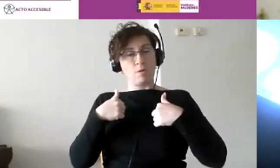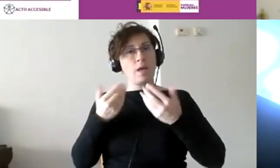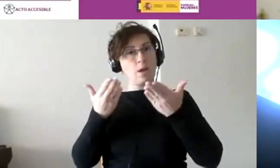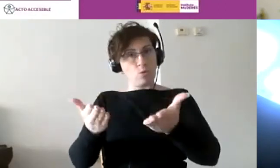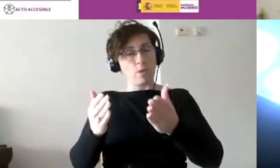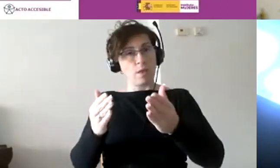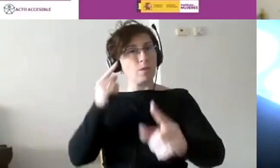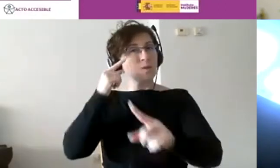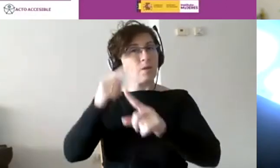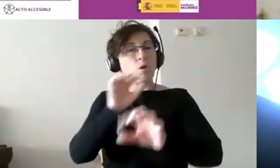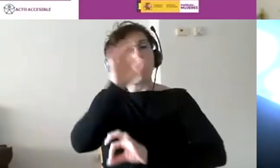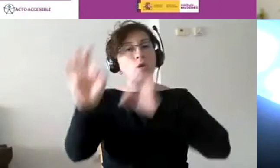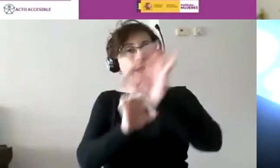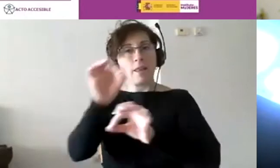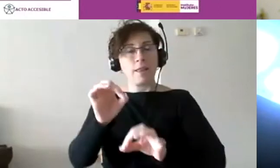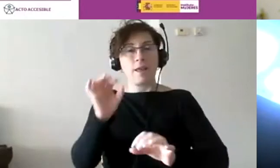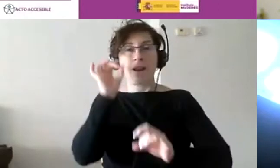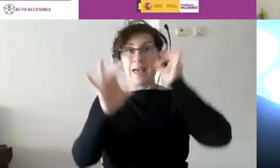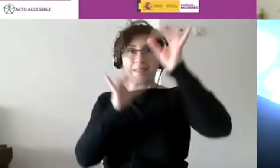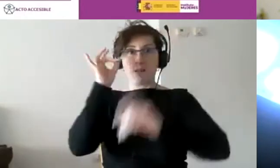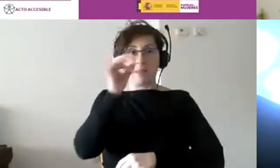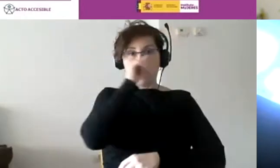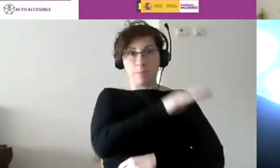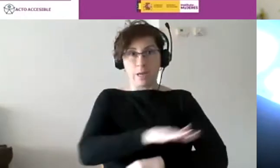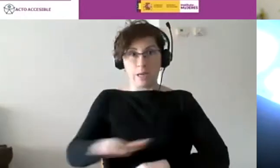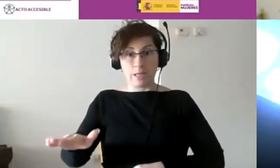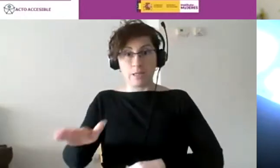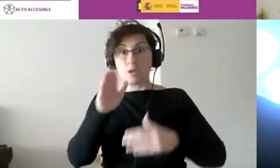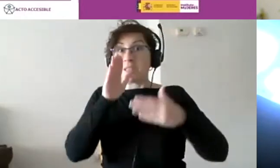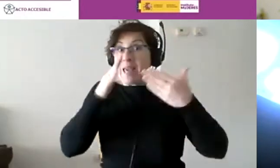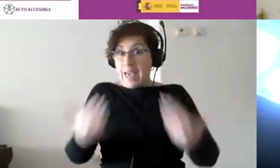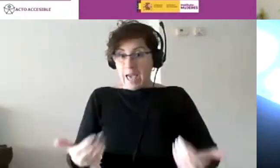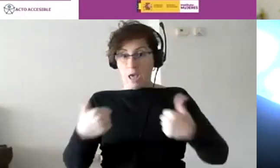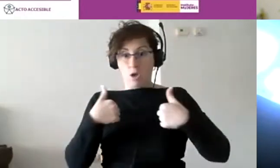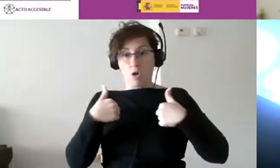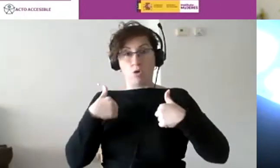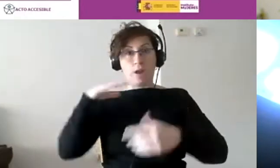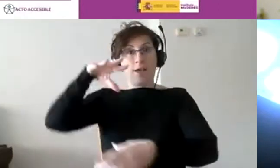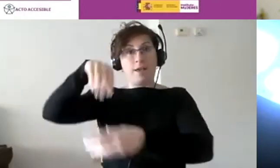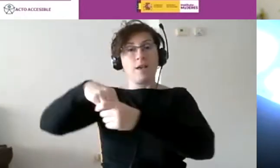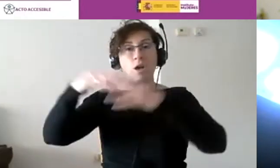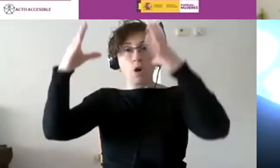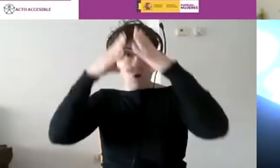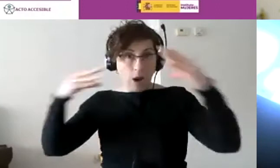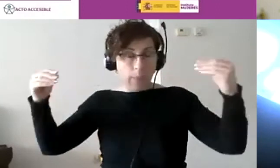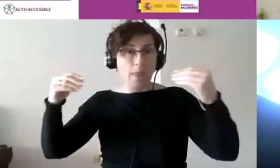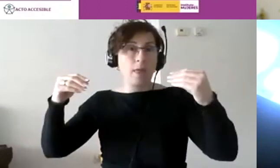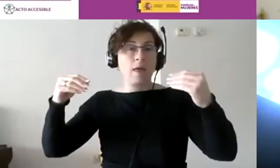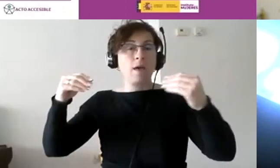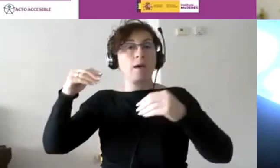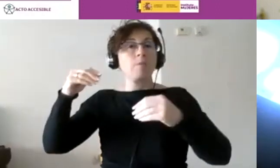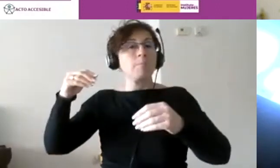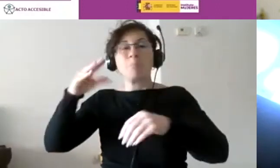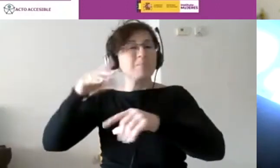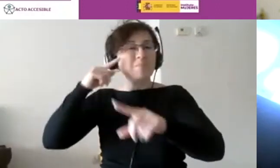trying to organize some transportation, some medicine, what is difficult to find in Ukraine now. Because